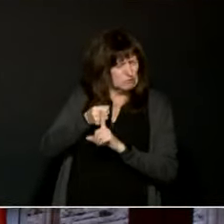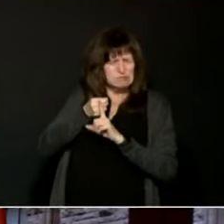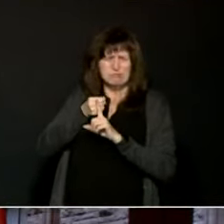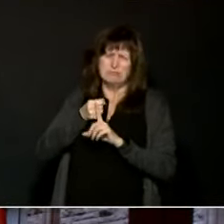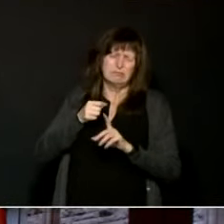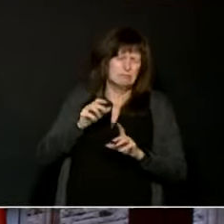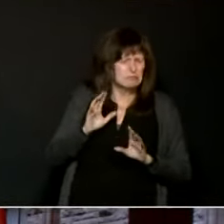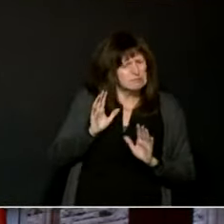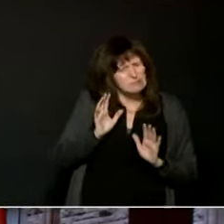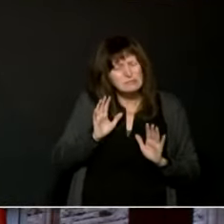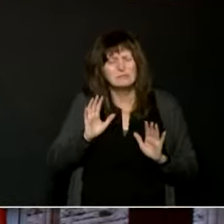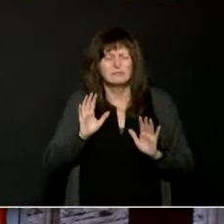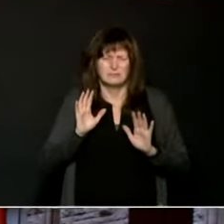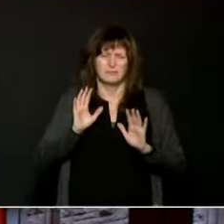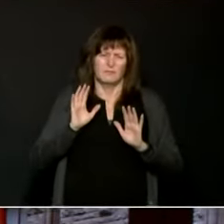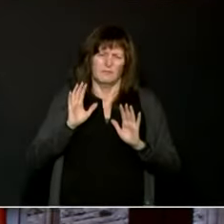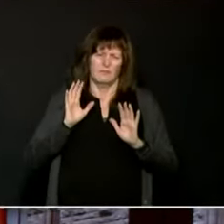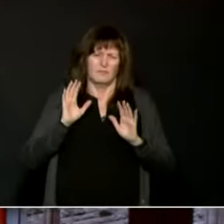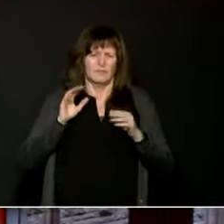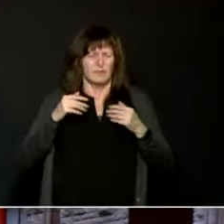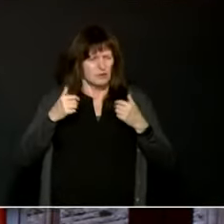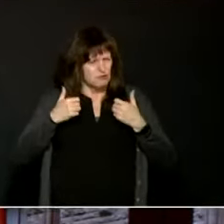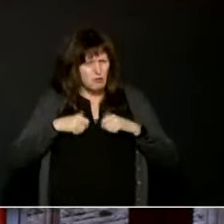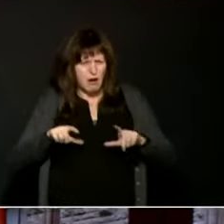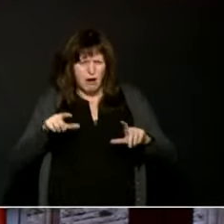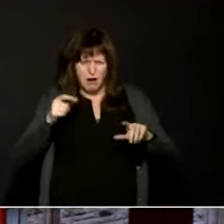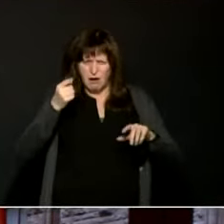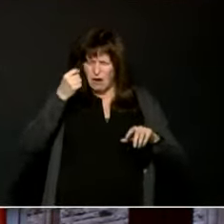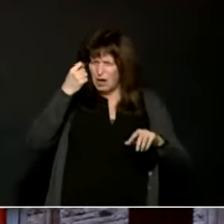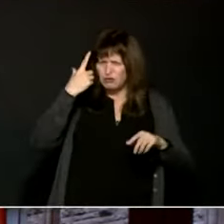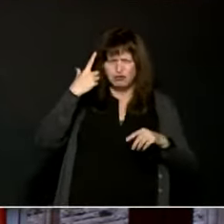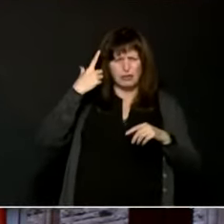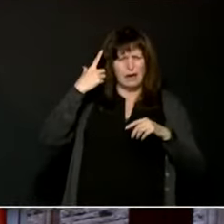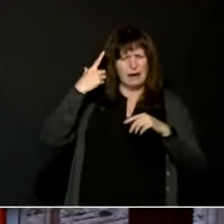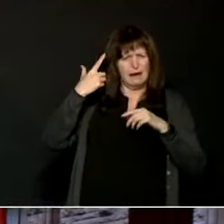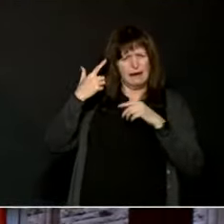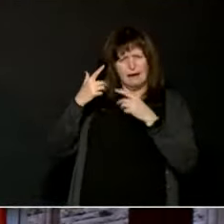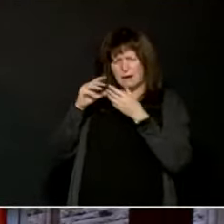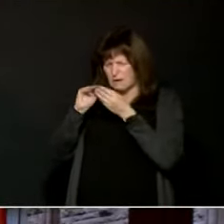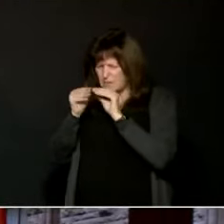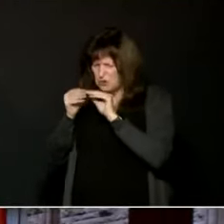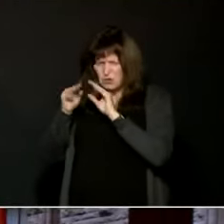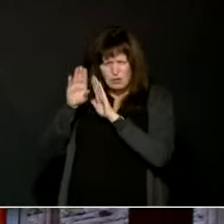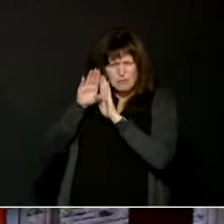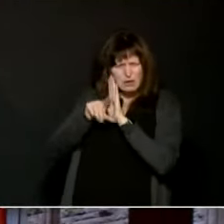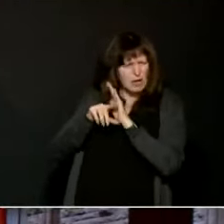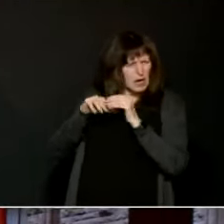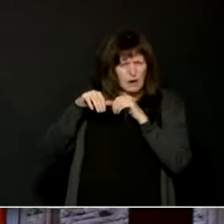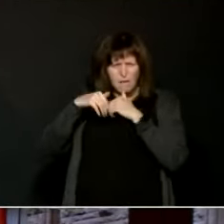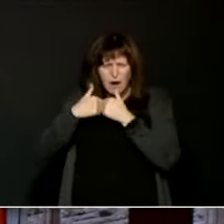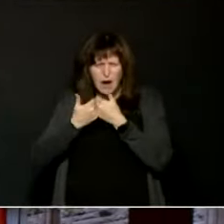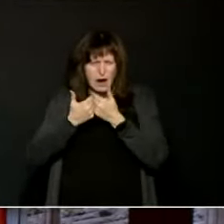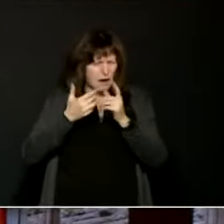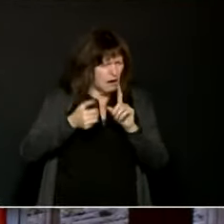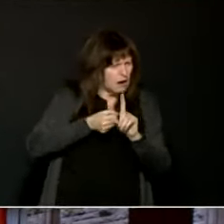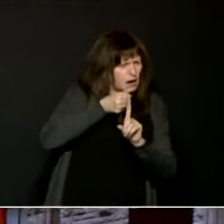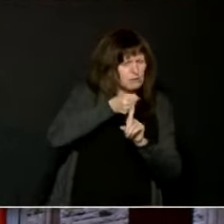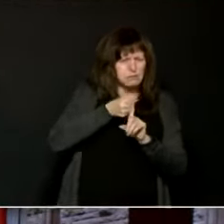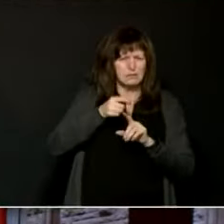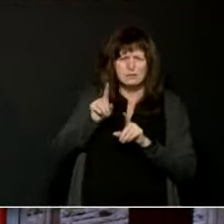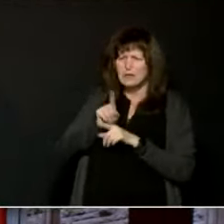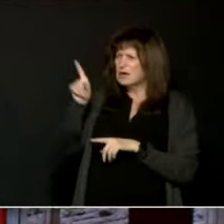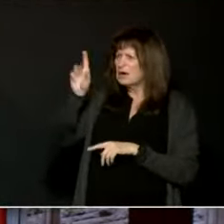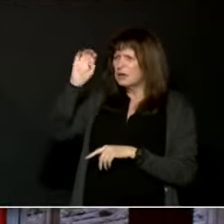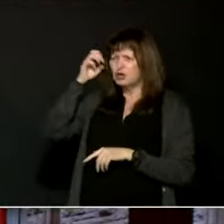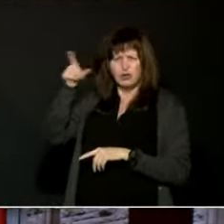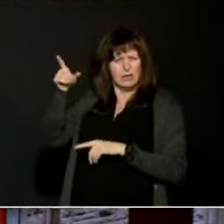to understand background rates and how it's effective. It's the same as that they were looking at in Europe before, and that they had